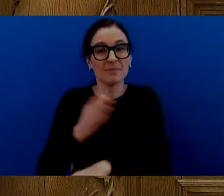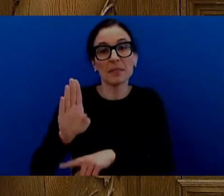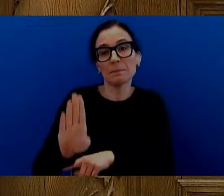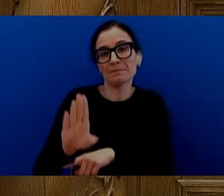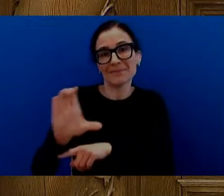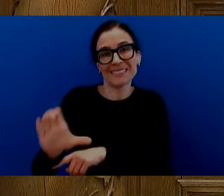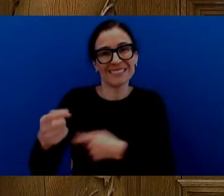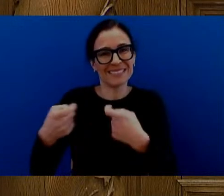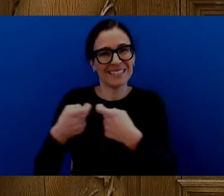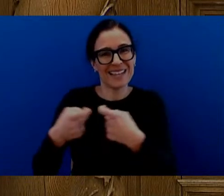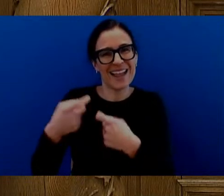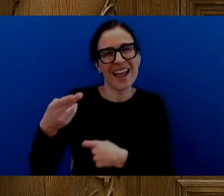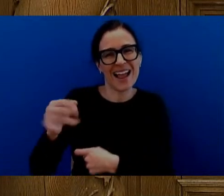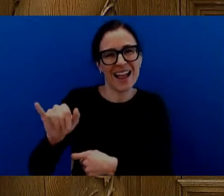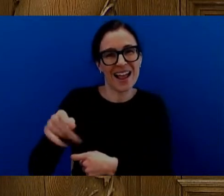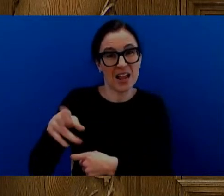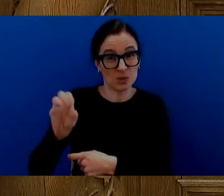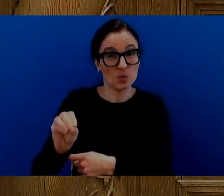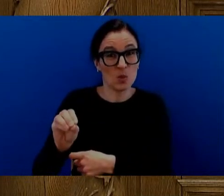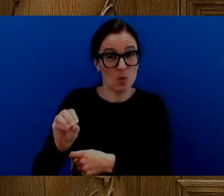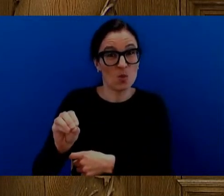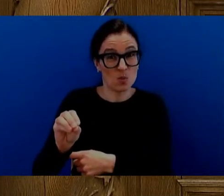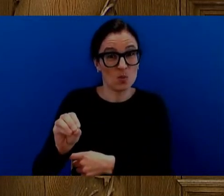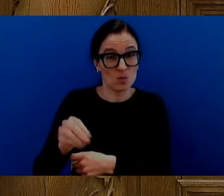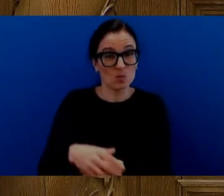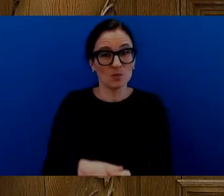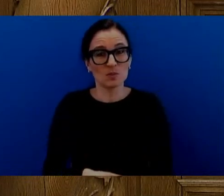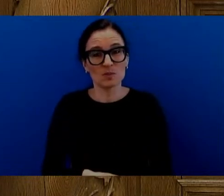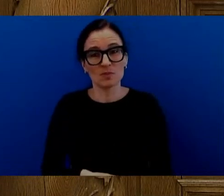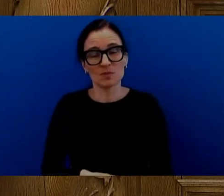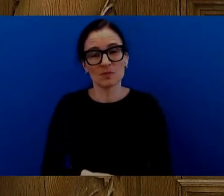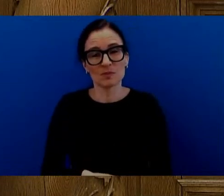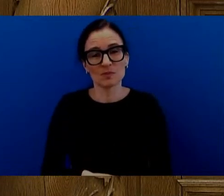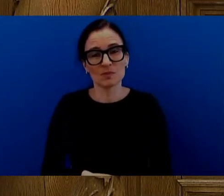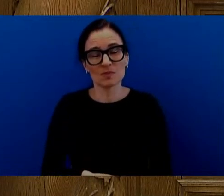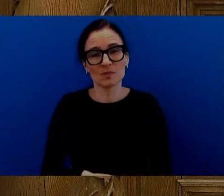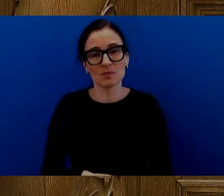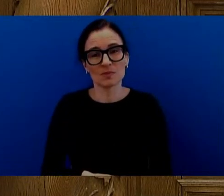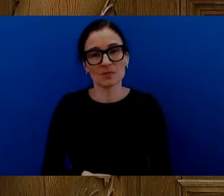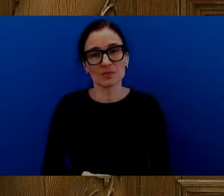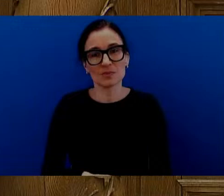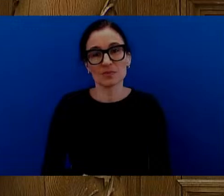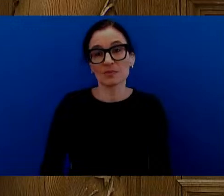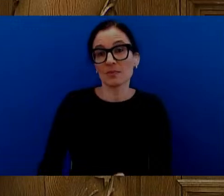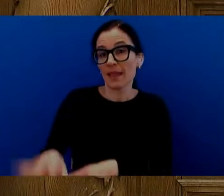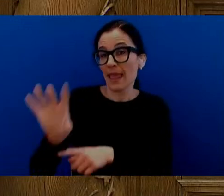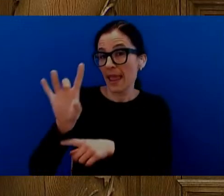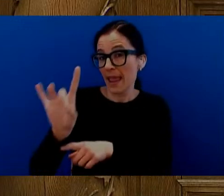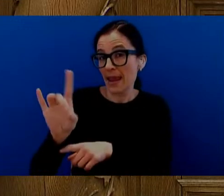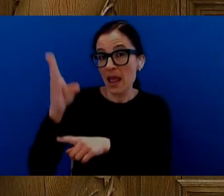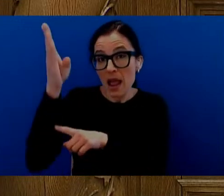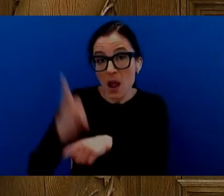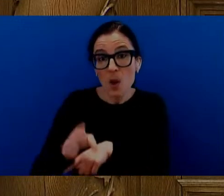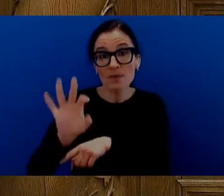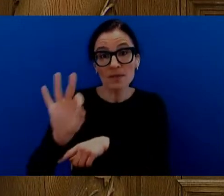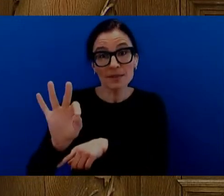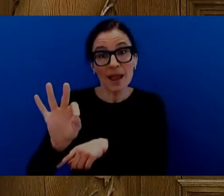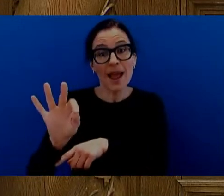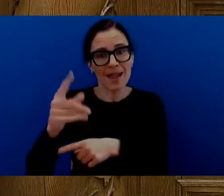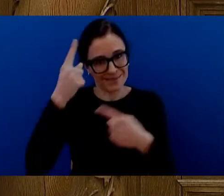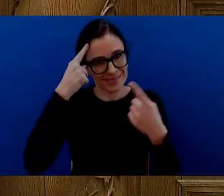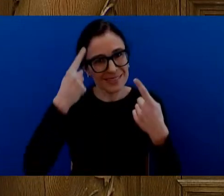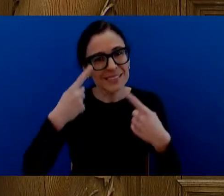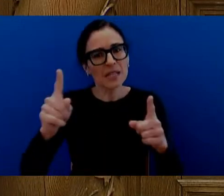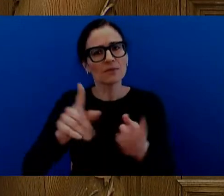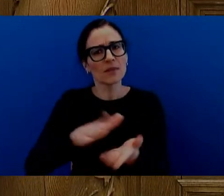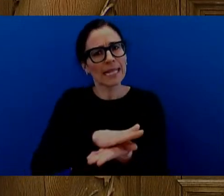the 9 successful clean energy projects will have 51% First Nations equity ownership. To get this